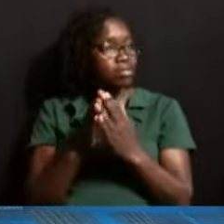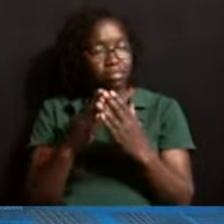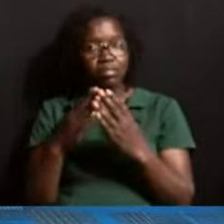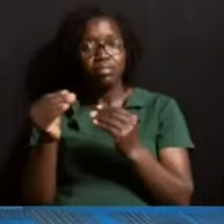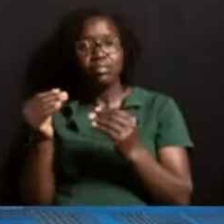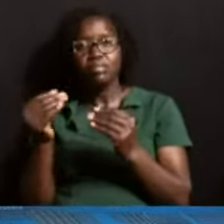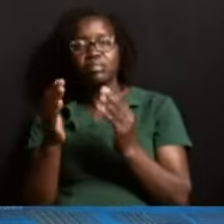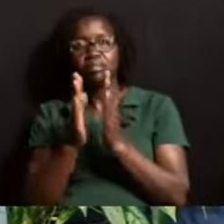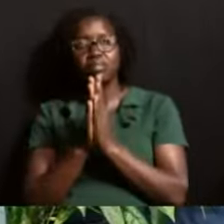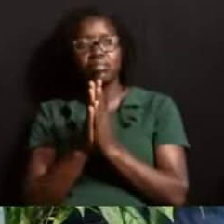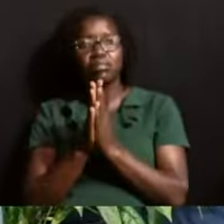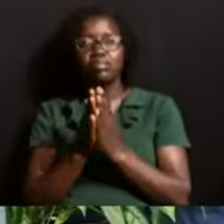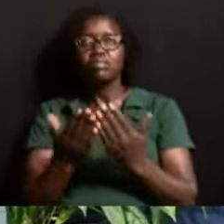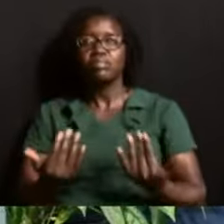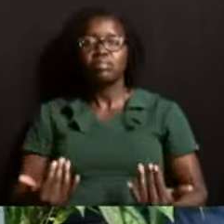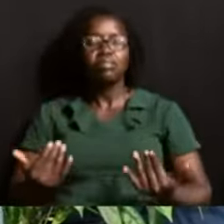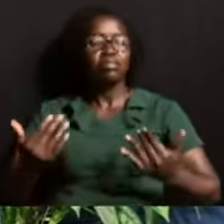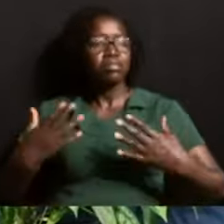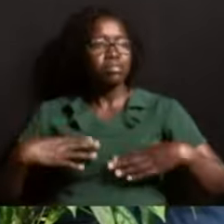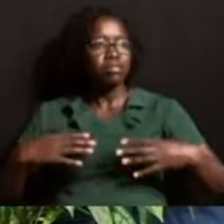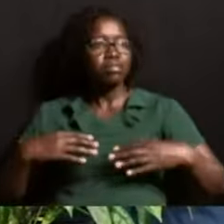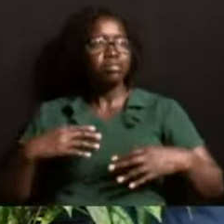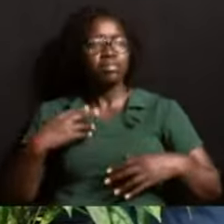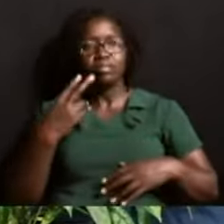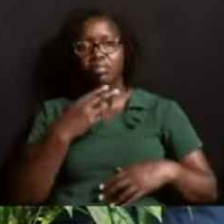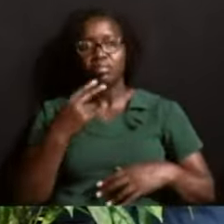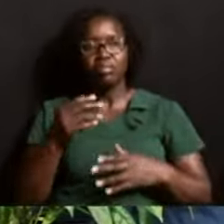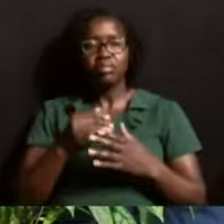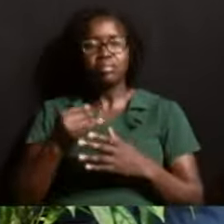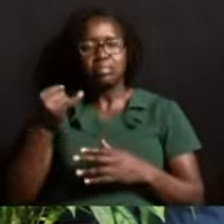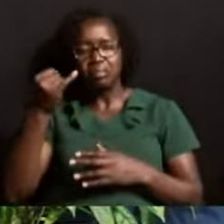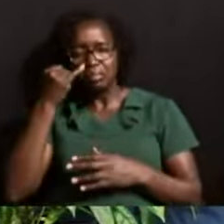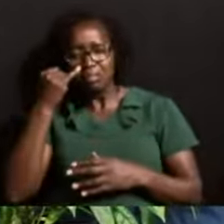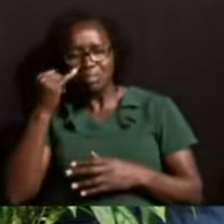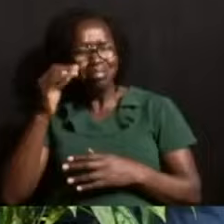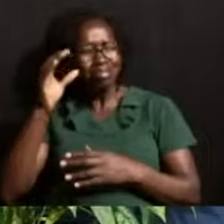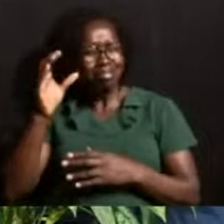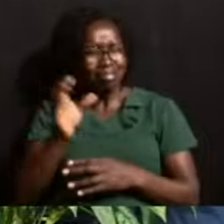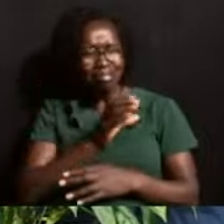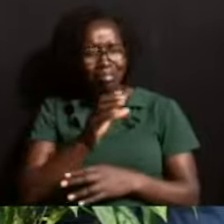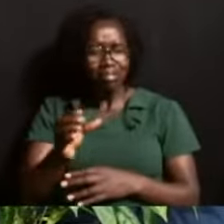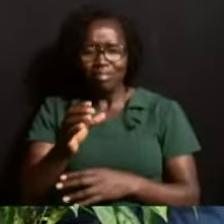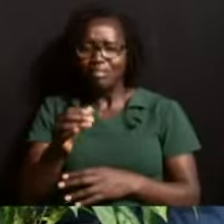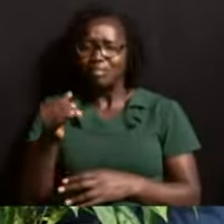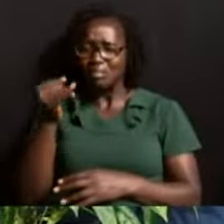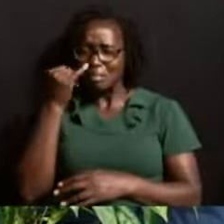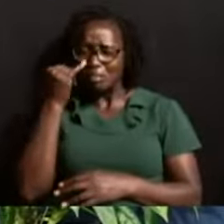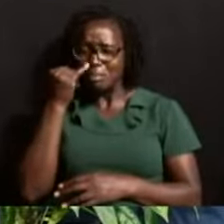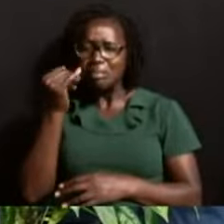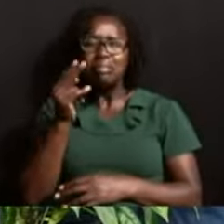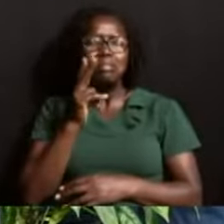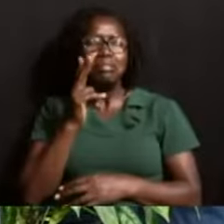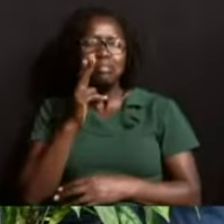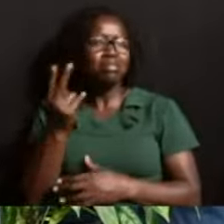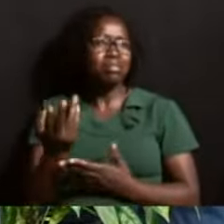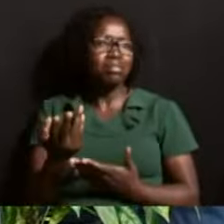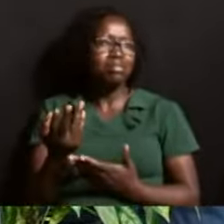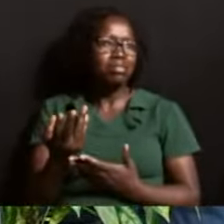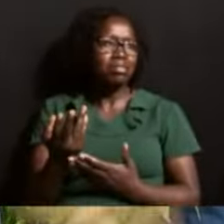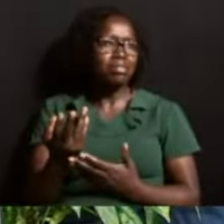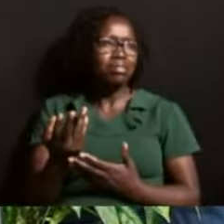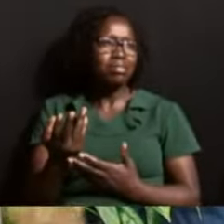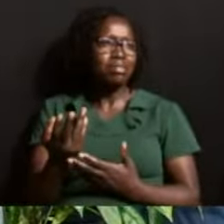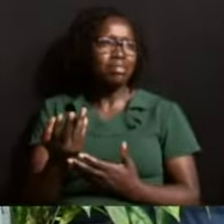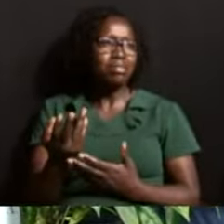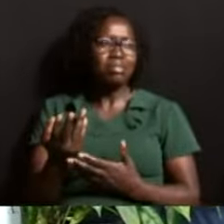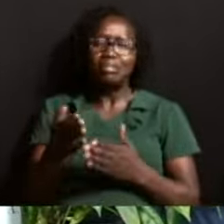pray for our young people who are hooked on alcohol, who are hooked on drugs, who are hooked on